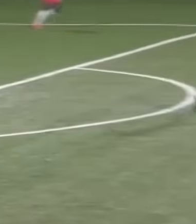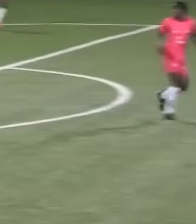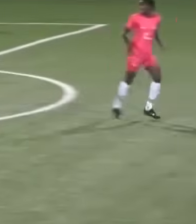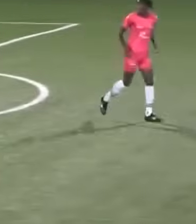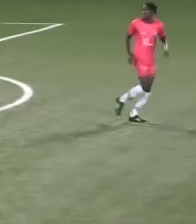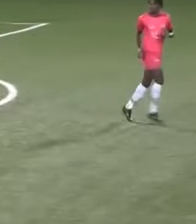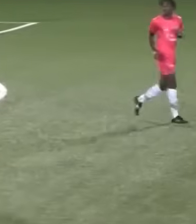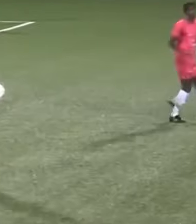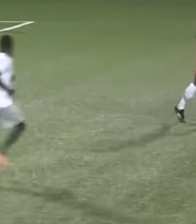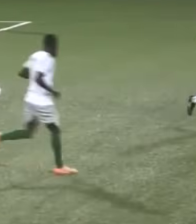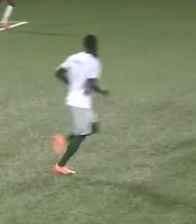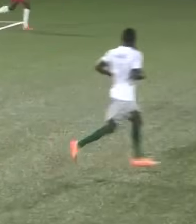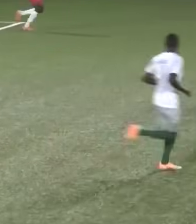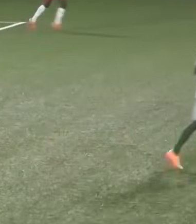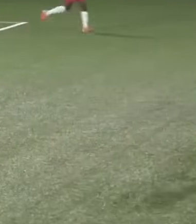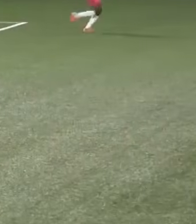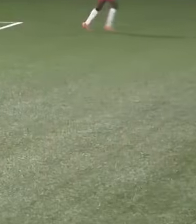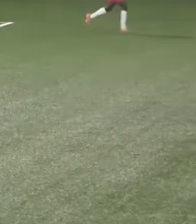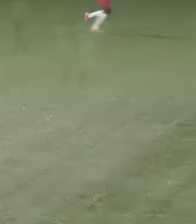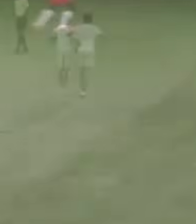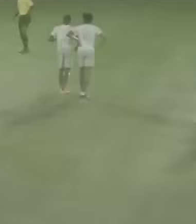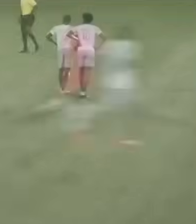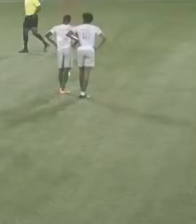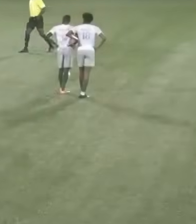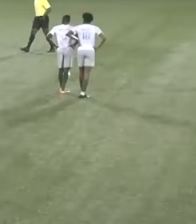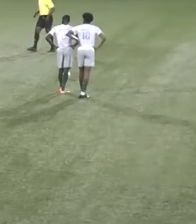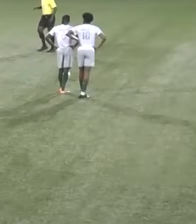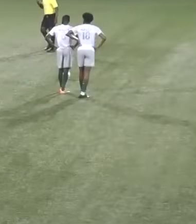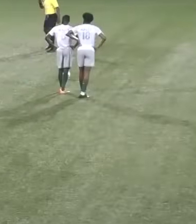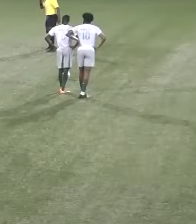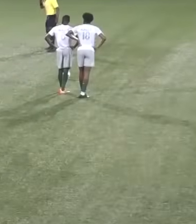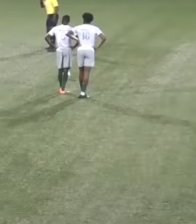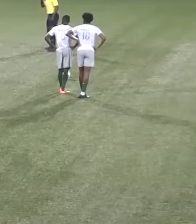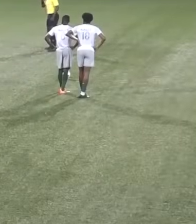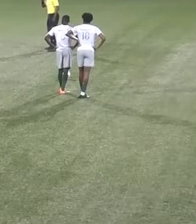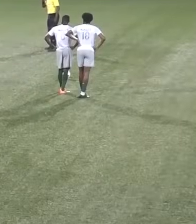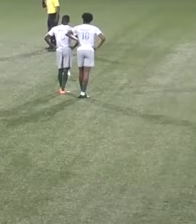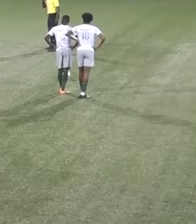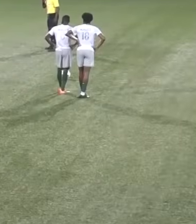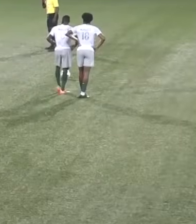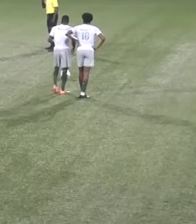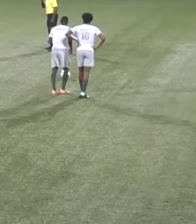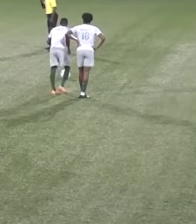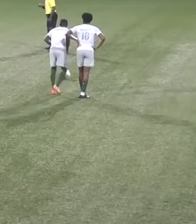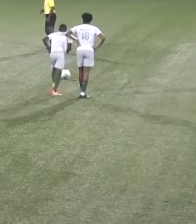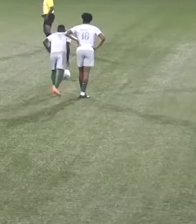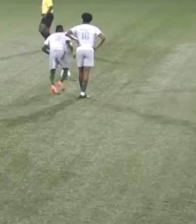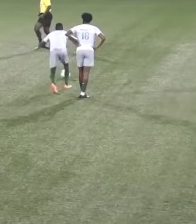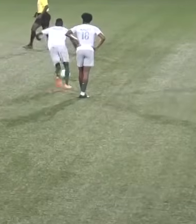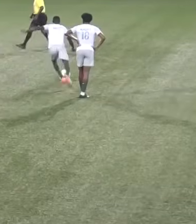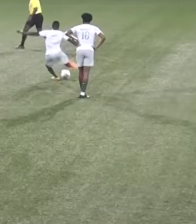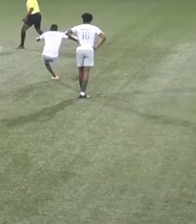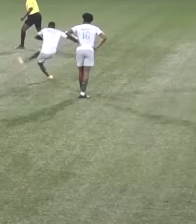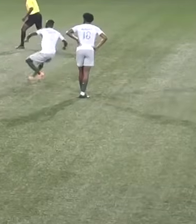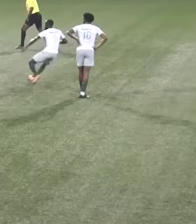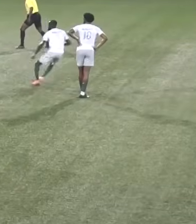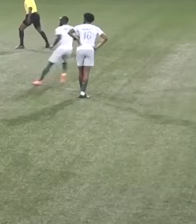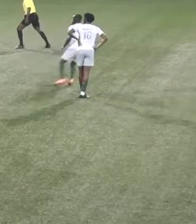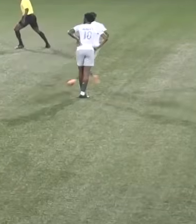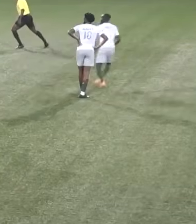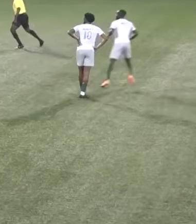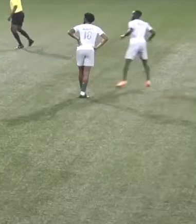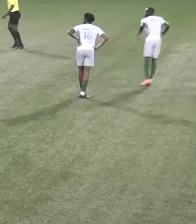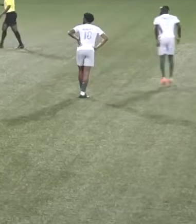the cross too close to the keeper. But this was the first real chance. Wales thought they had the